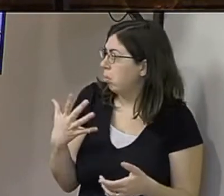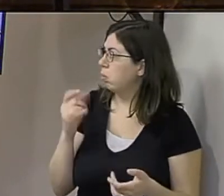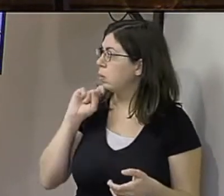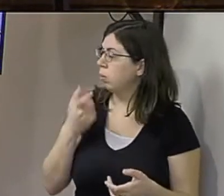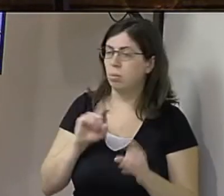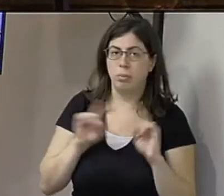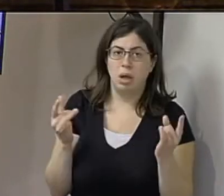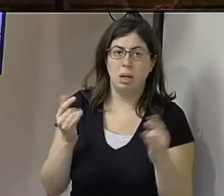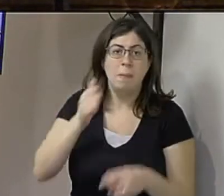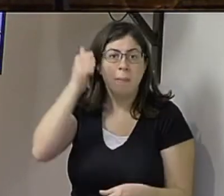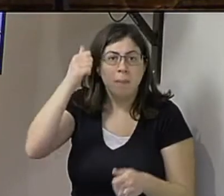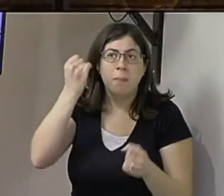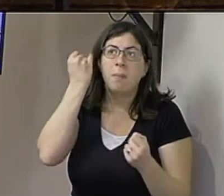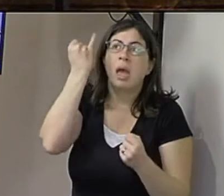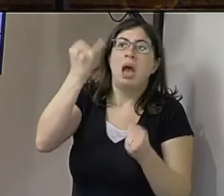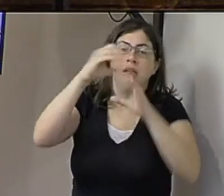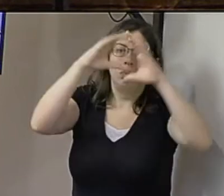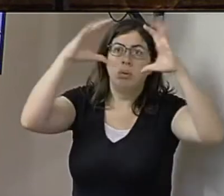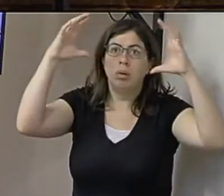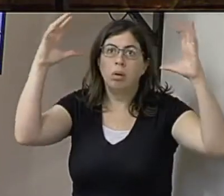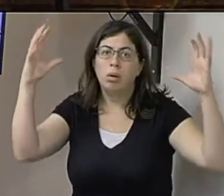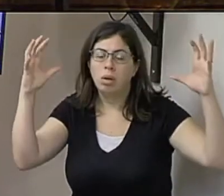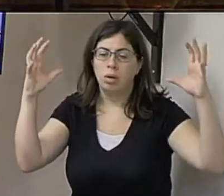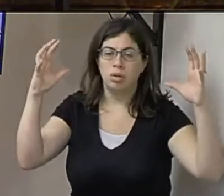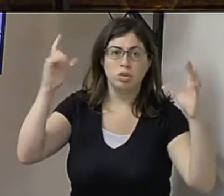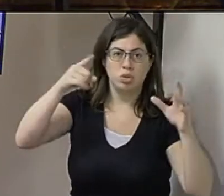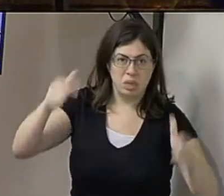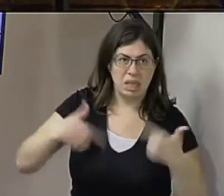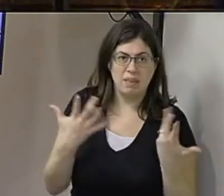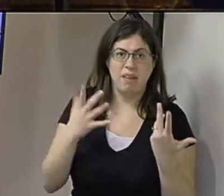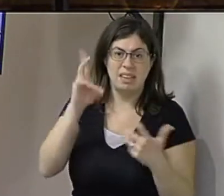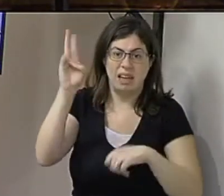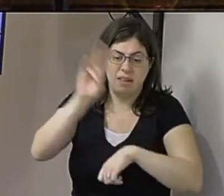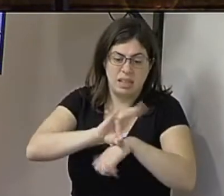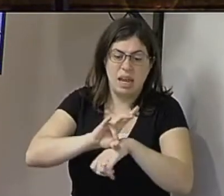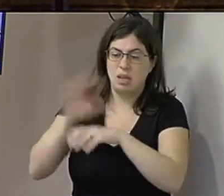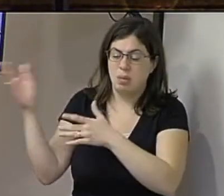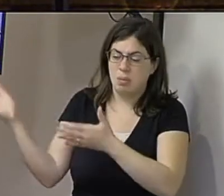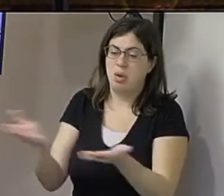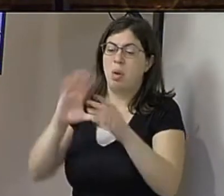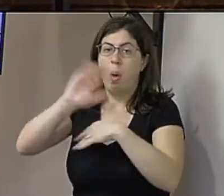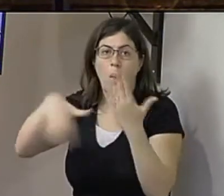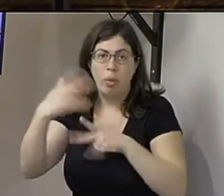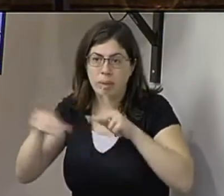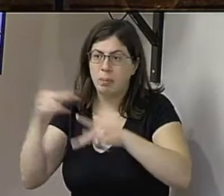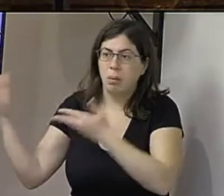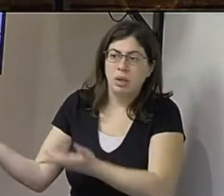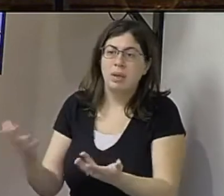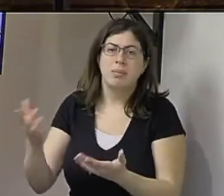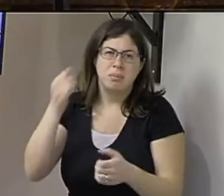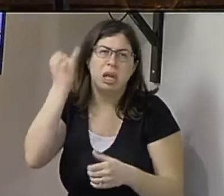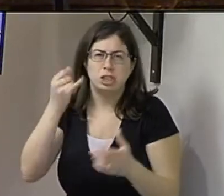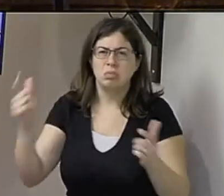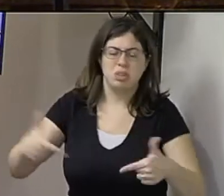would have been like if most of your life you lived, you know, remember, there's a 7-day period where he brings in all the people in the capital. Imagine you live most of